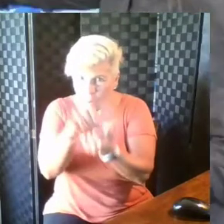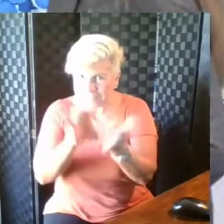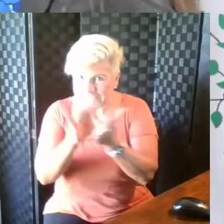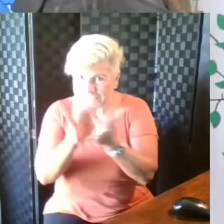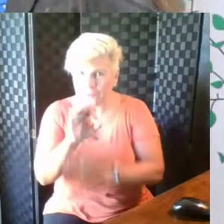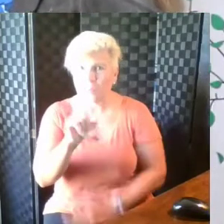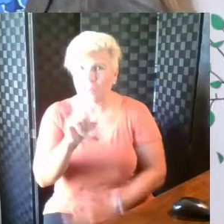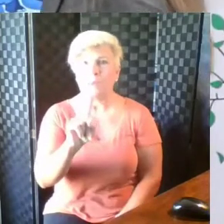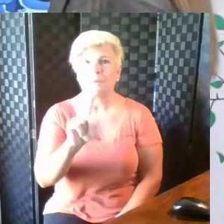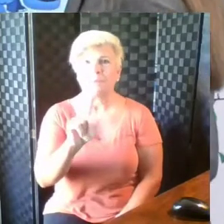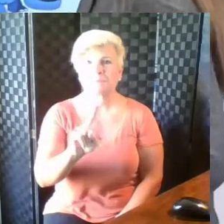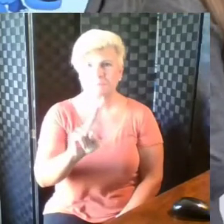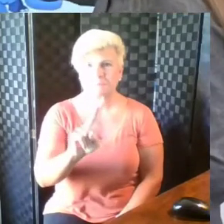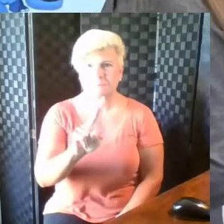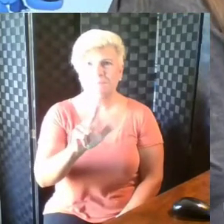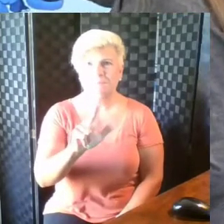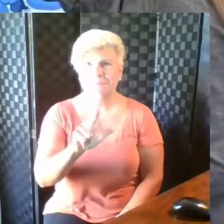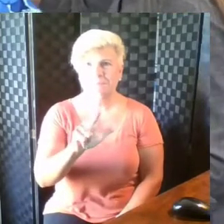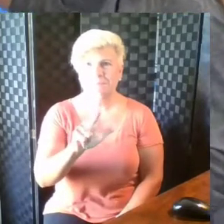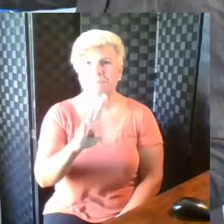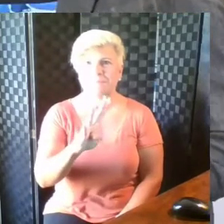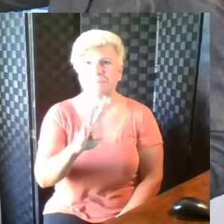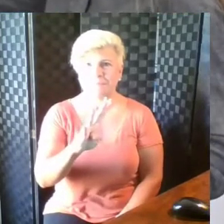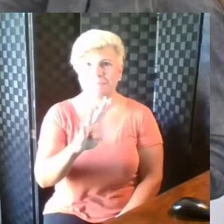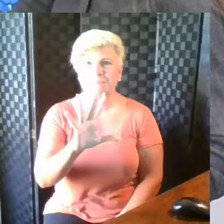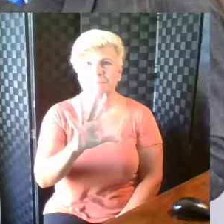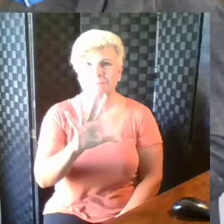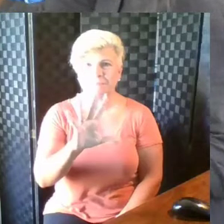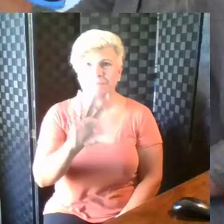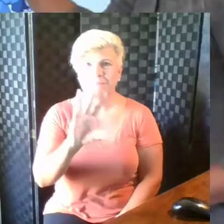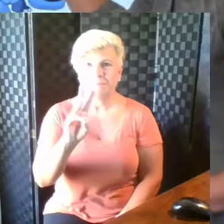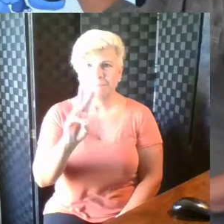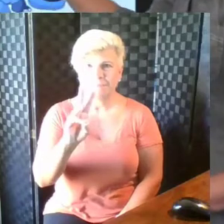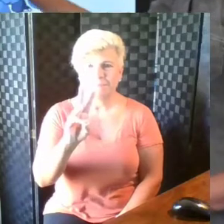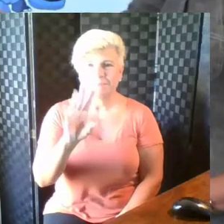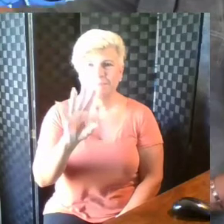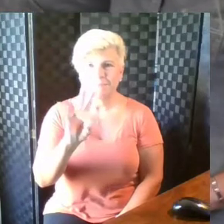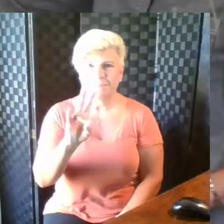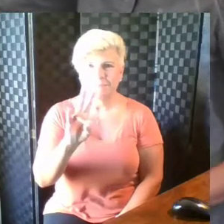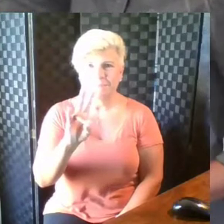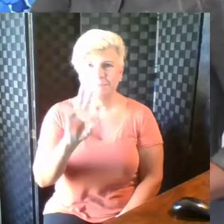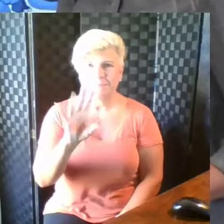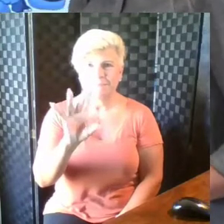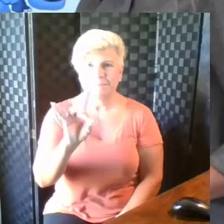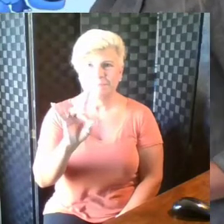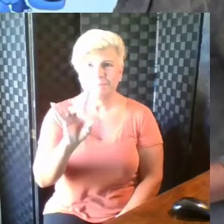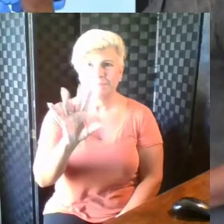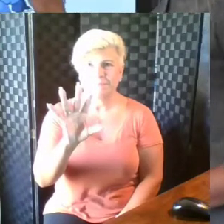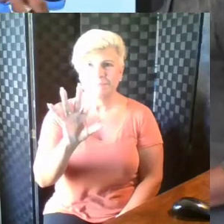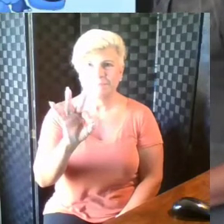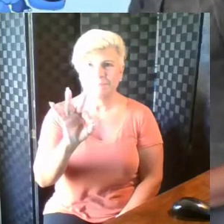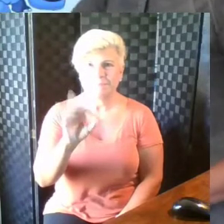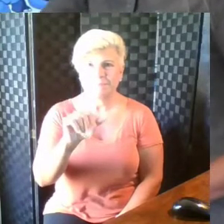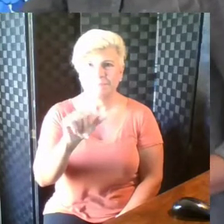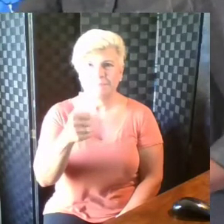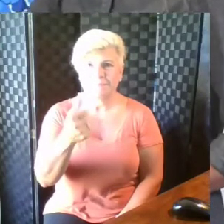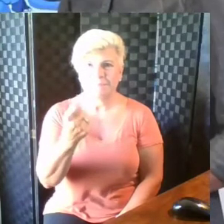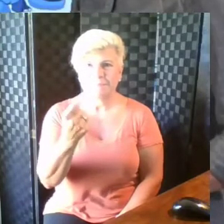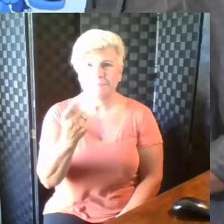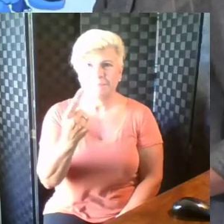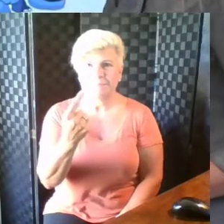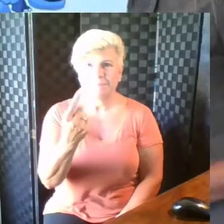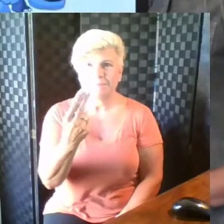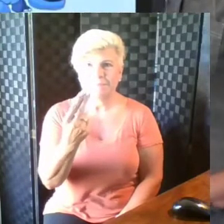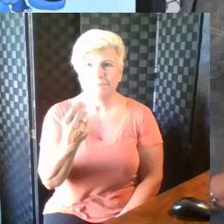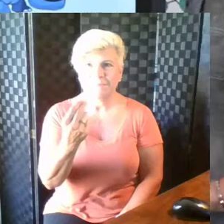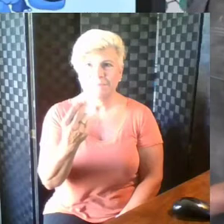count. 1, 2, 3, 4, 5, 6, 7, 8, 9,